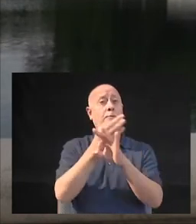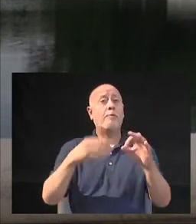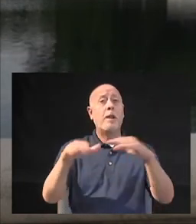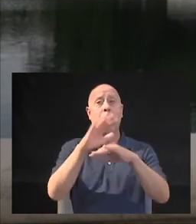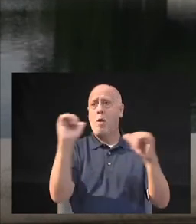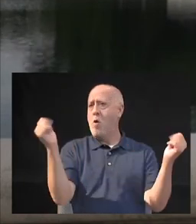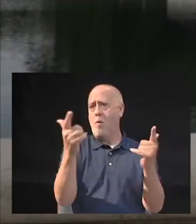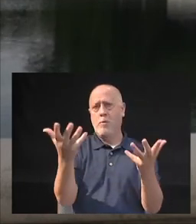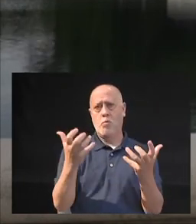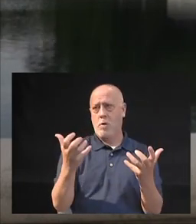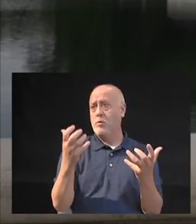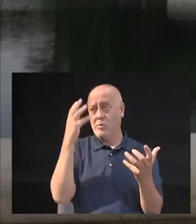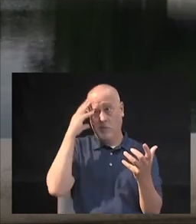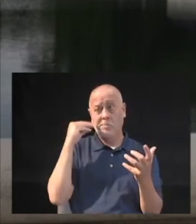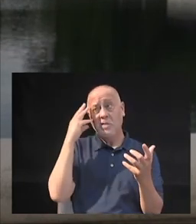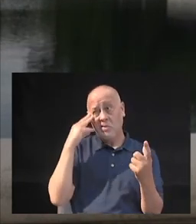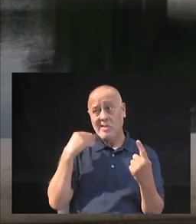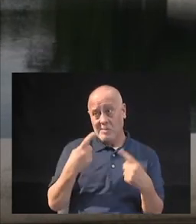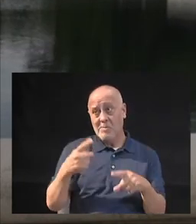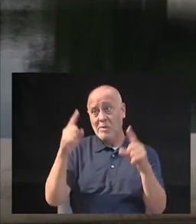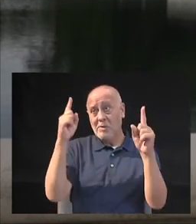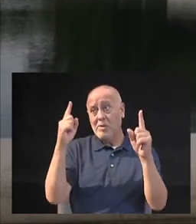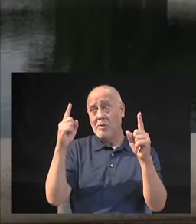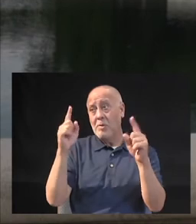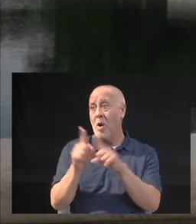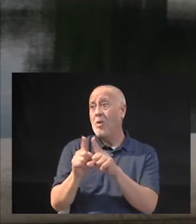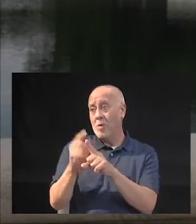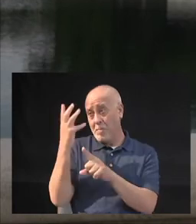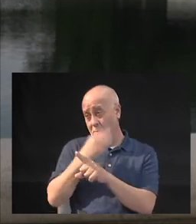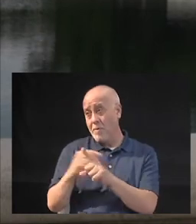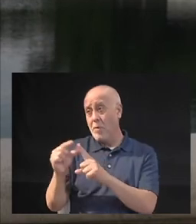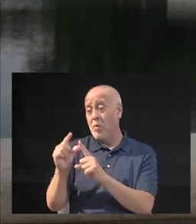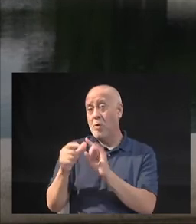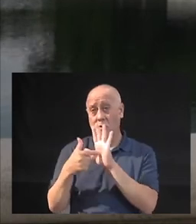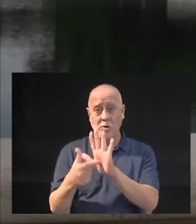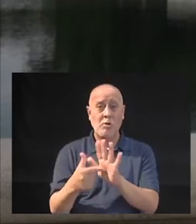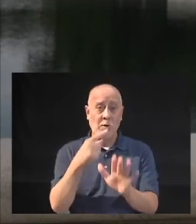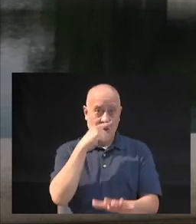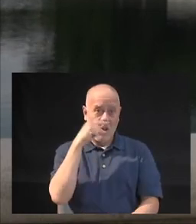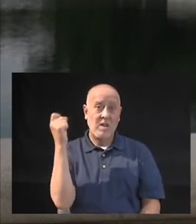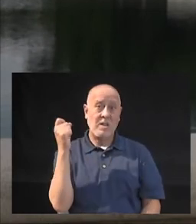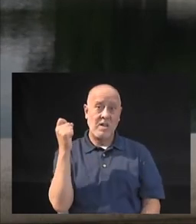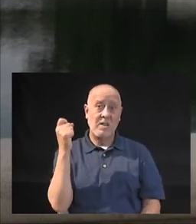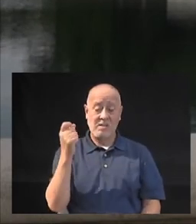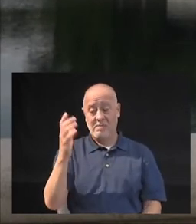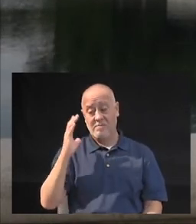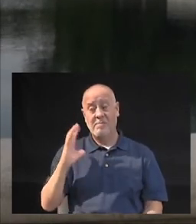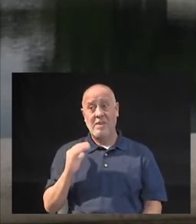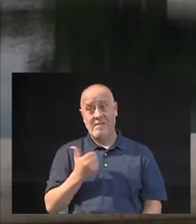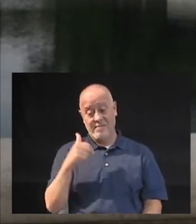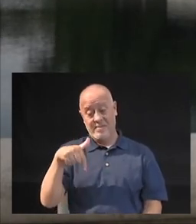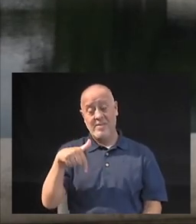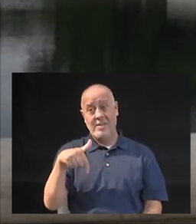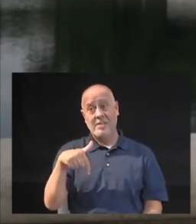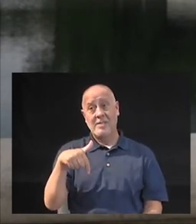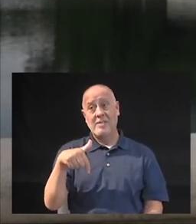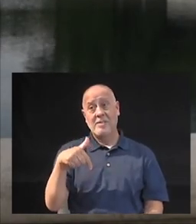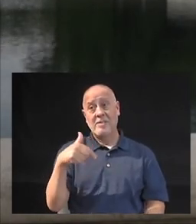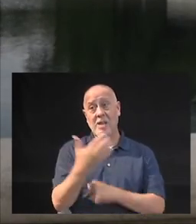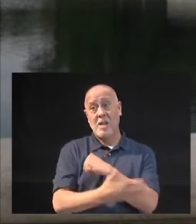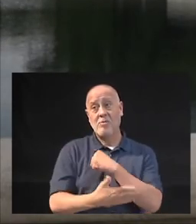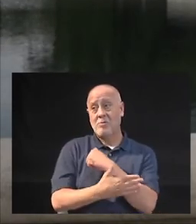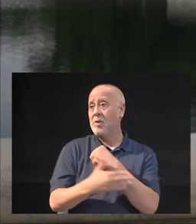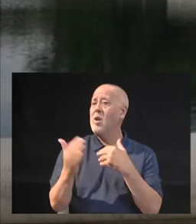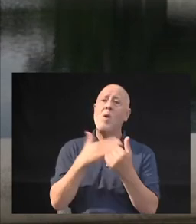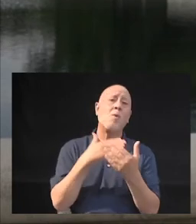and pursue. But you're also going to find that the beauty of those words exposes the ugliness of our society, where